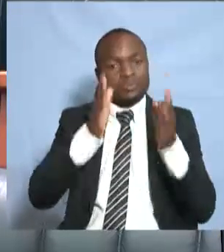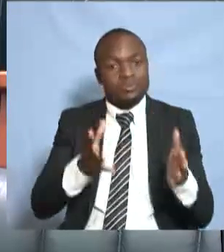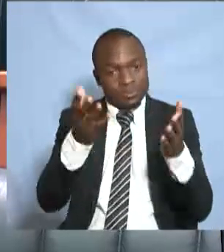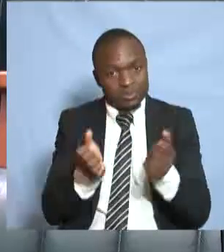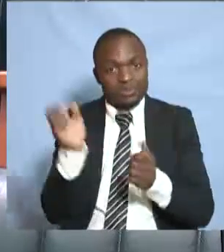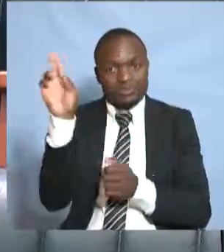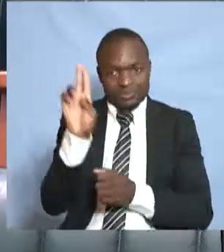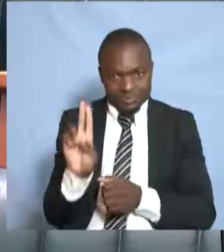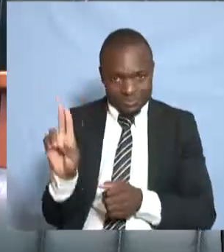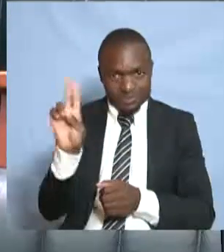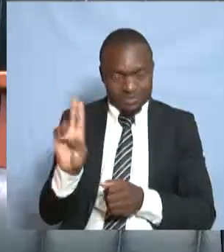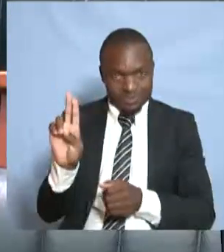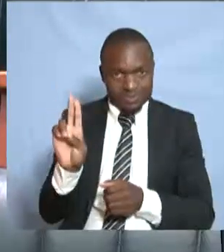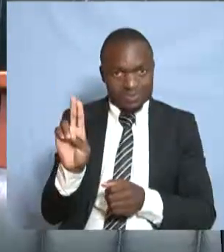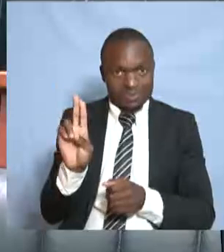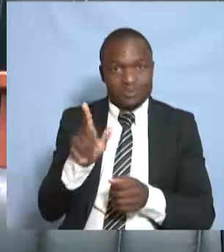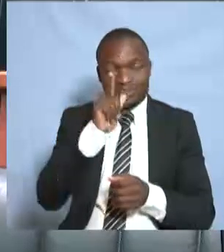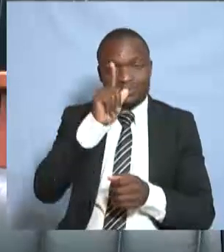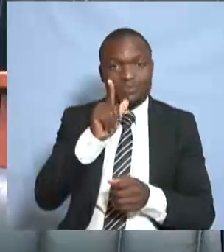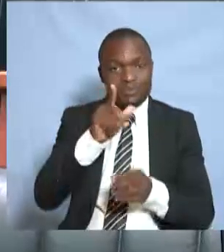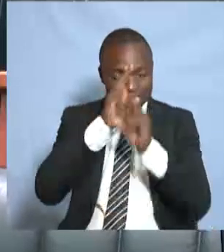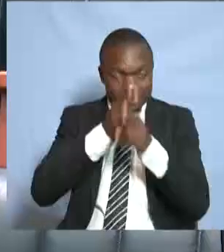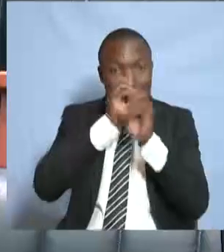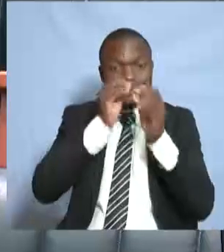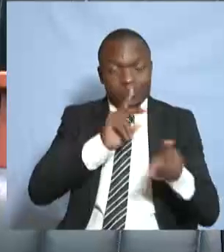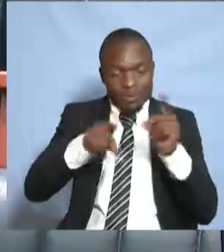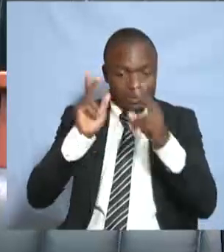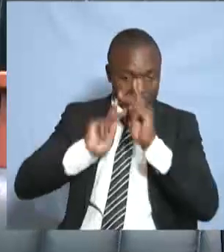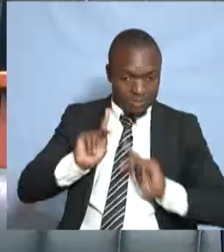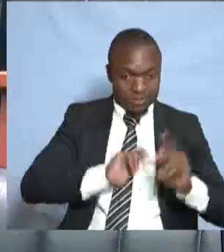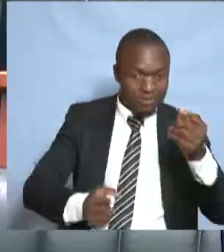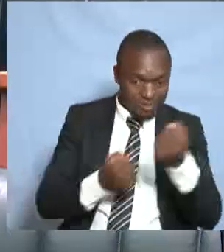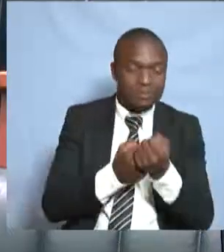to utilize? Mr. Speaker, the people of Kamfinsa